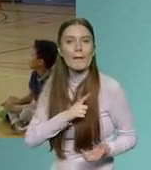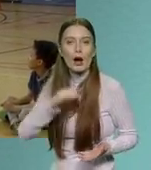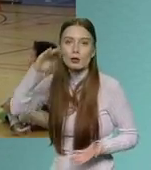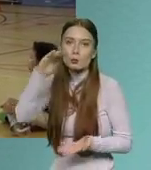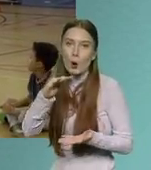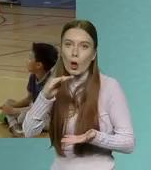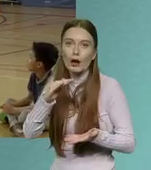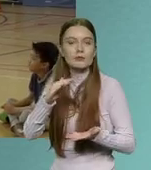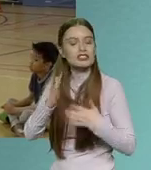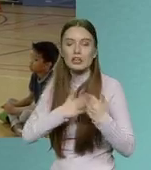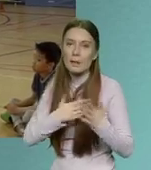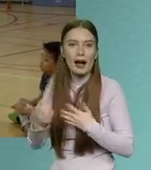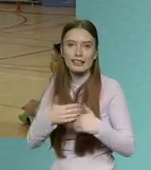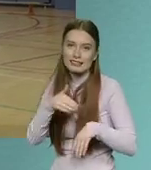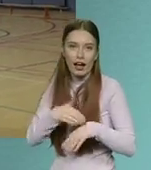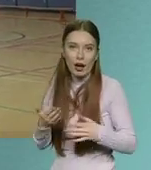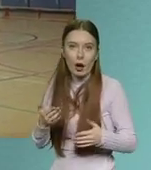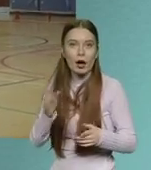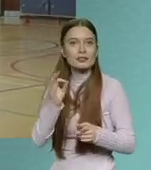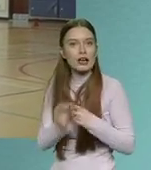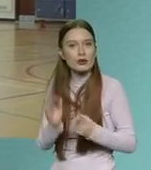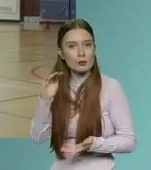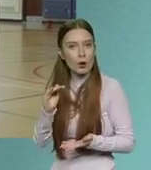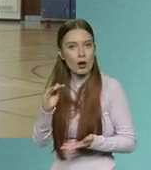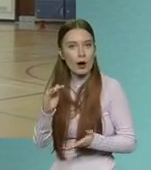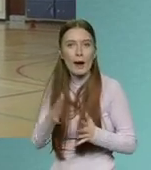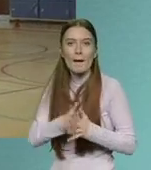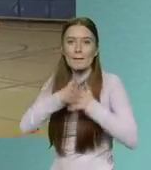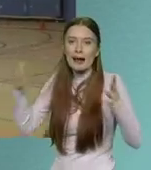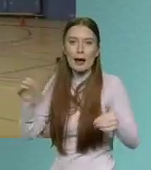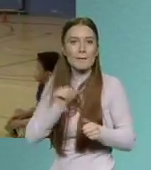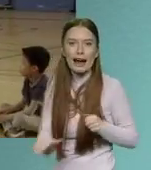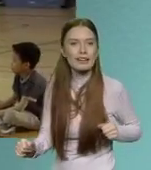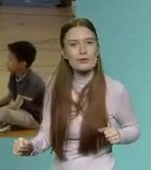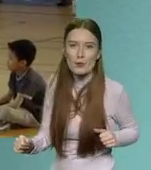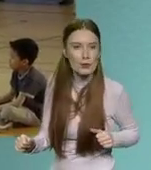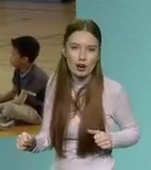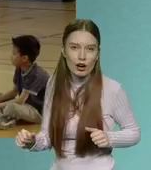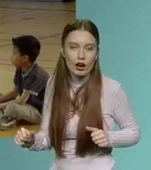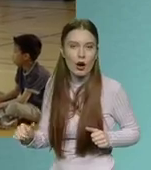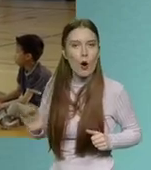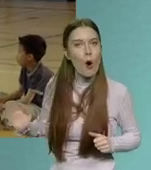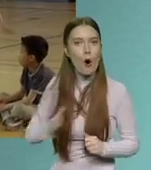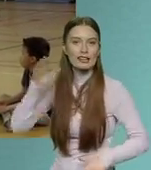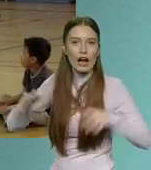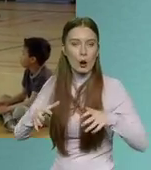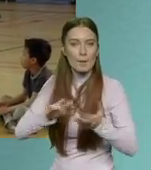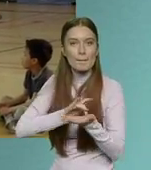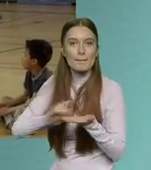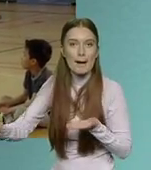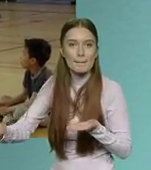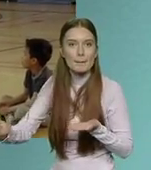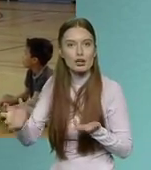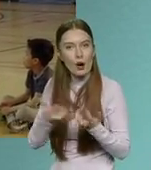matter. Especially when you're small. Bigger isn't always better. All the big dinosaurs became extinct. Do you